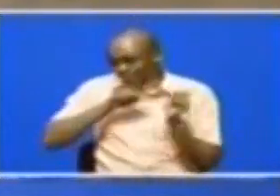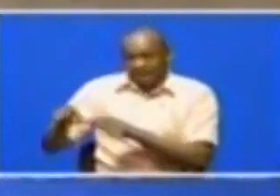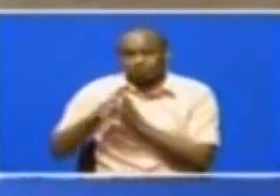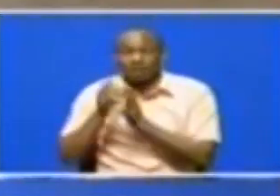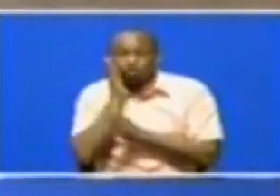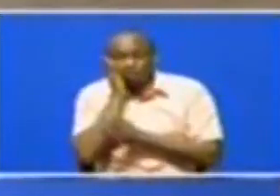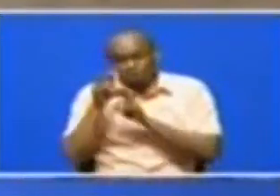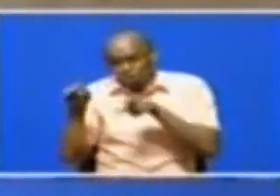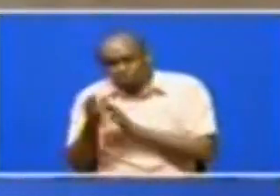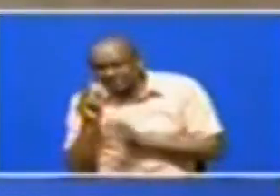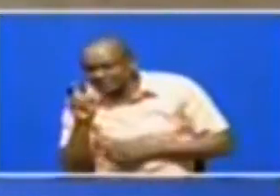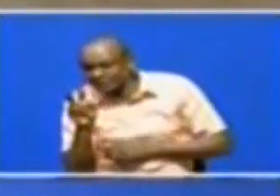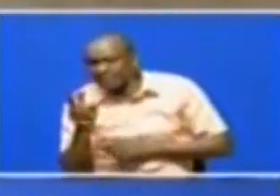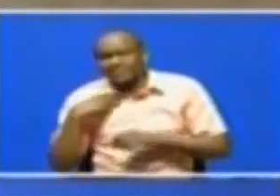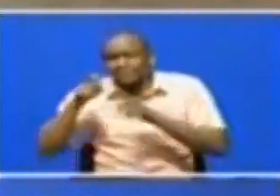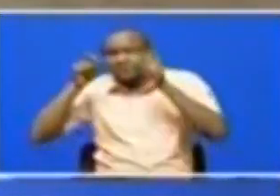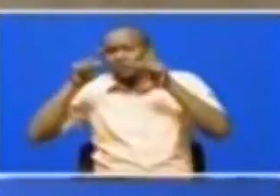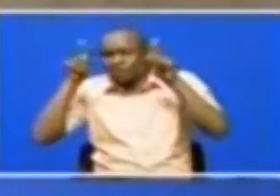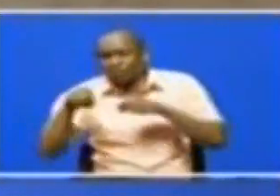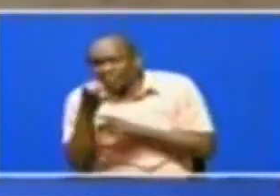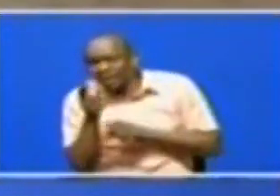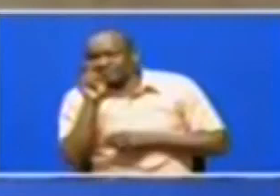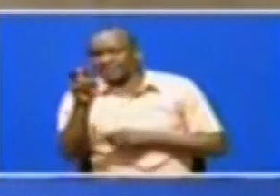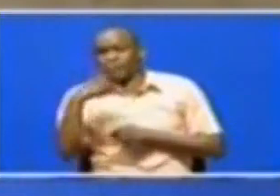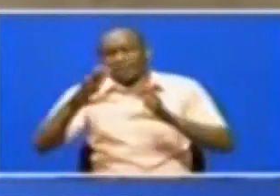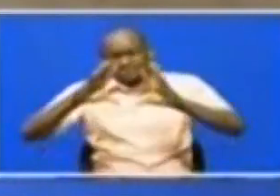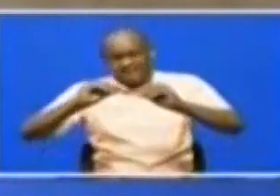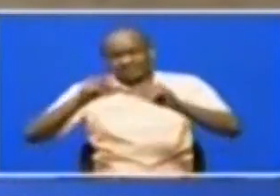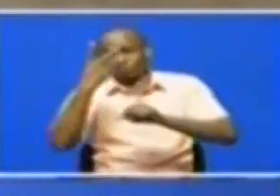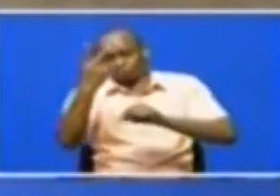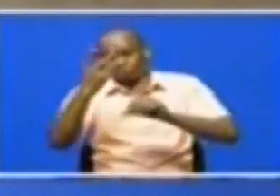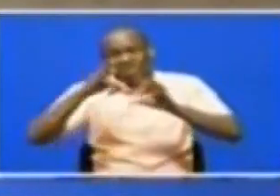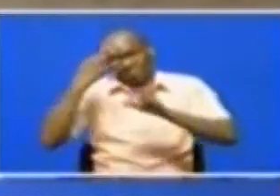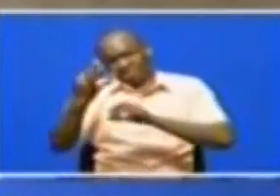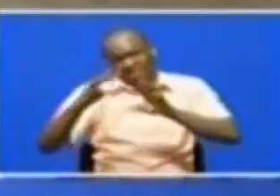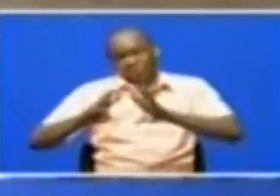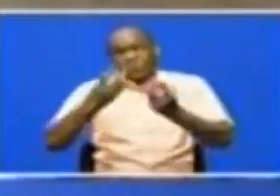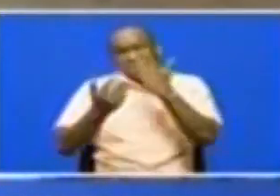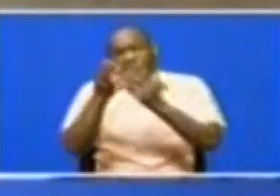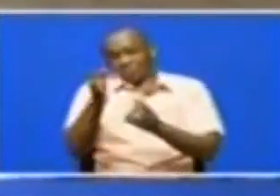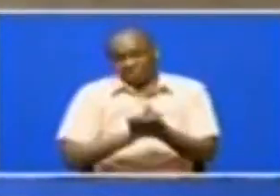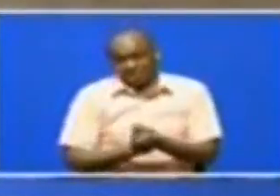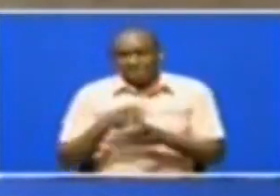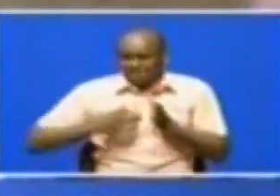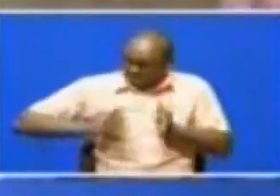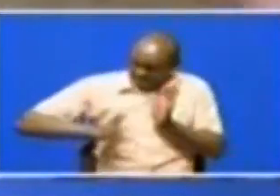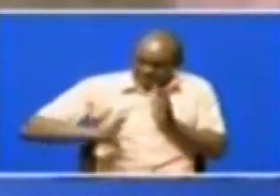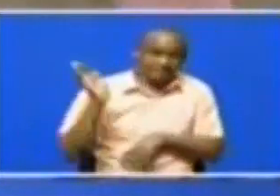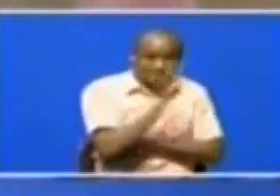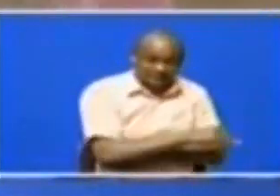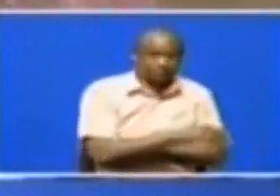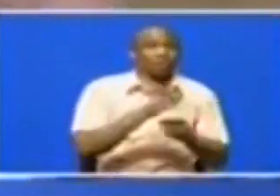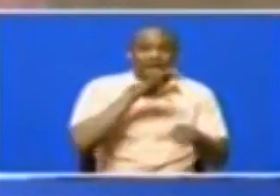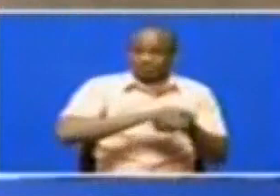the dorm. So when I peeped through the window, there was one mattress or two mattresses and three mattresses on fire. So I rushed back to